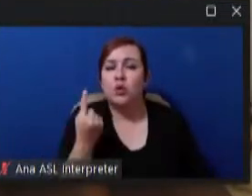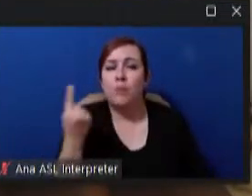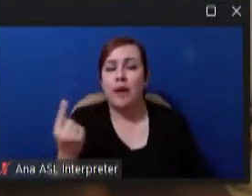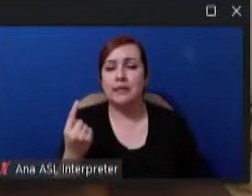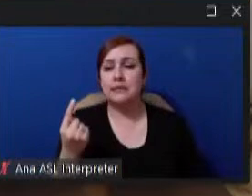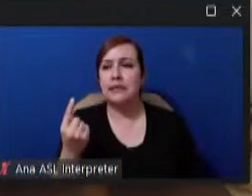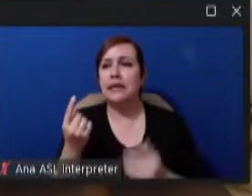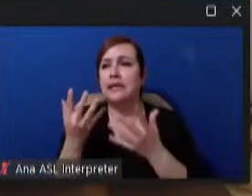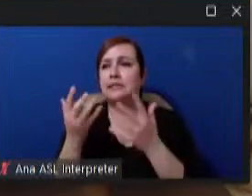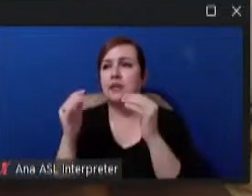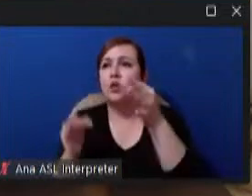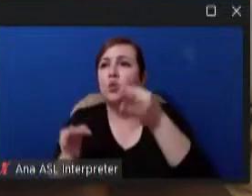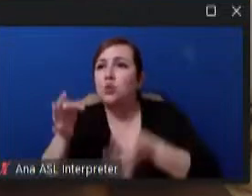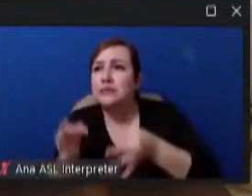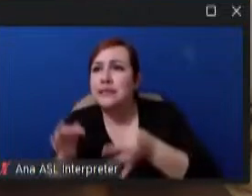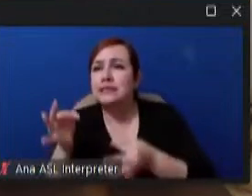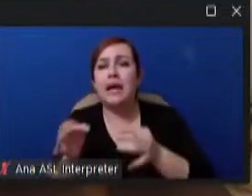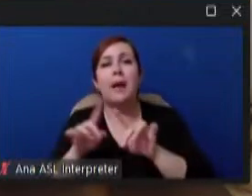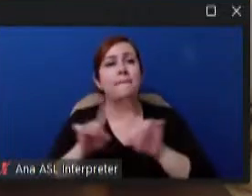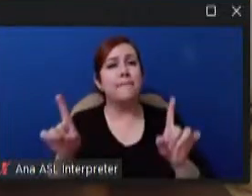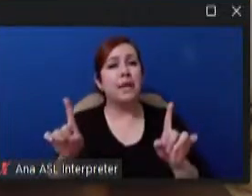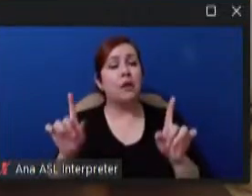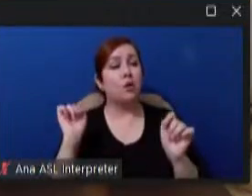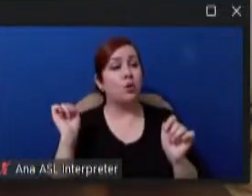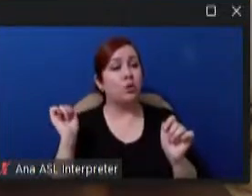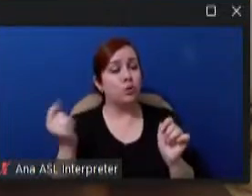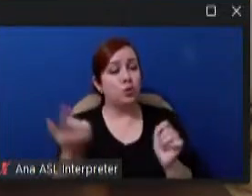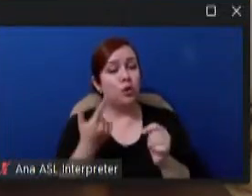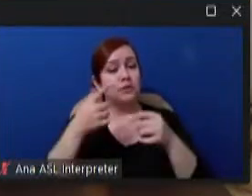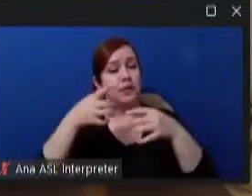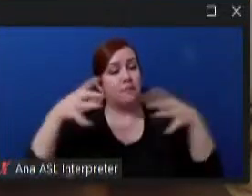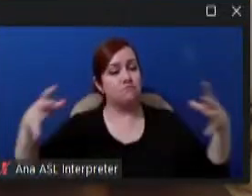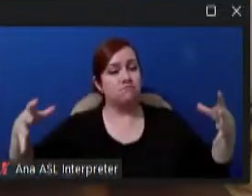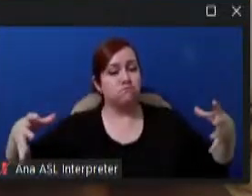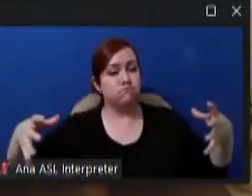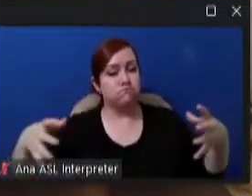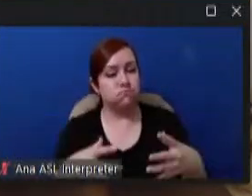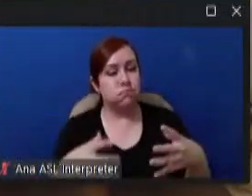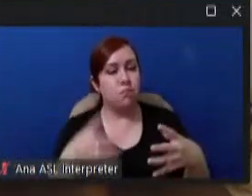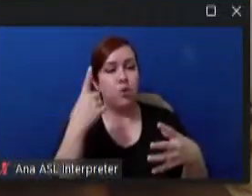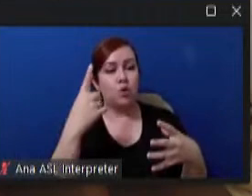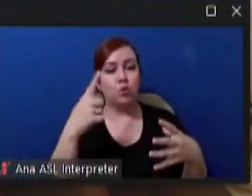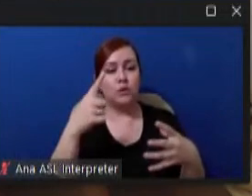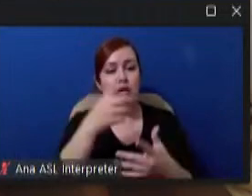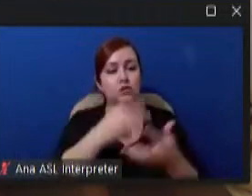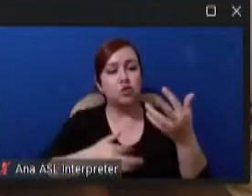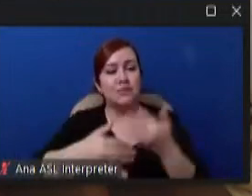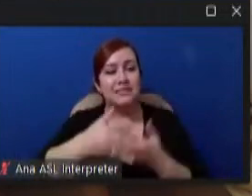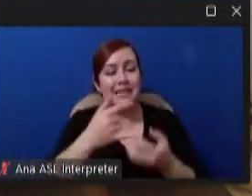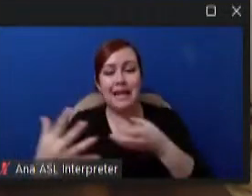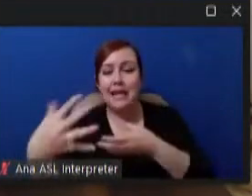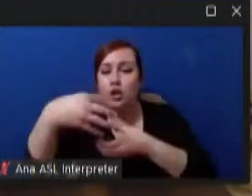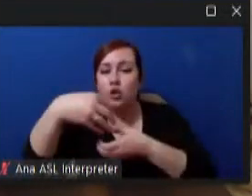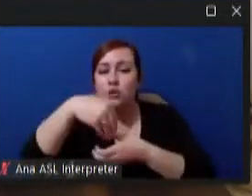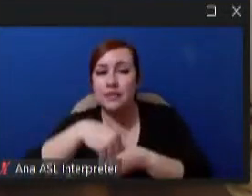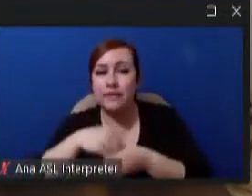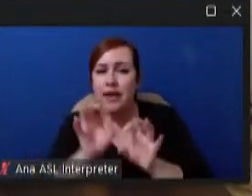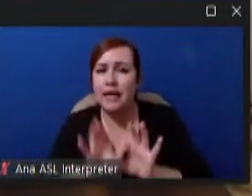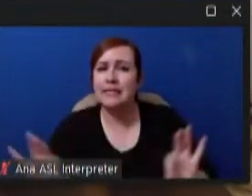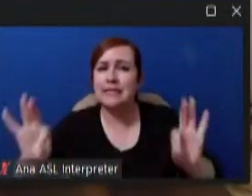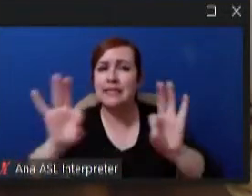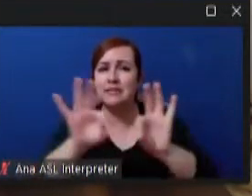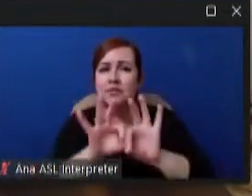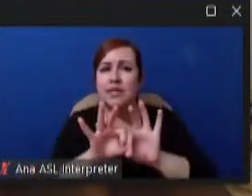with disabilities is not just a call for justice, it is also the need to commit to a